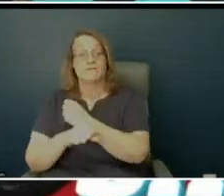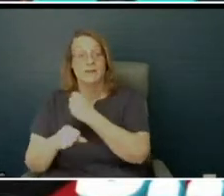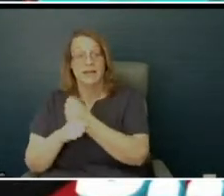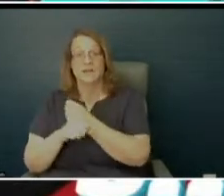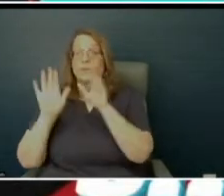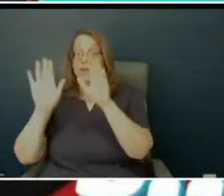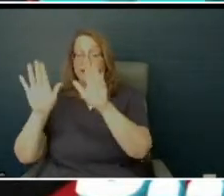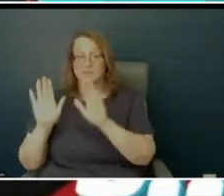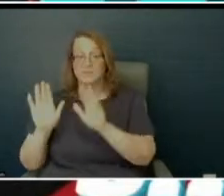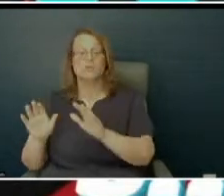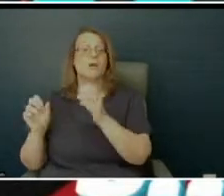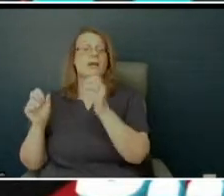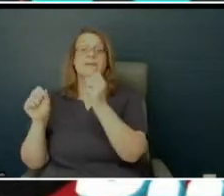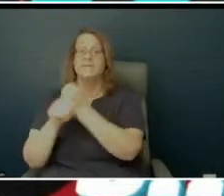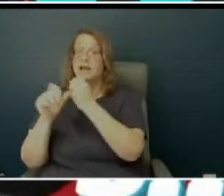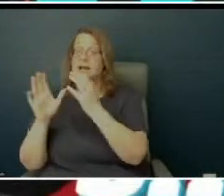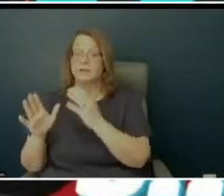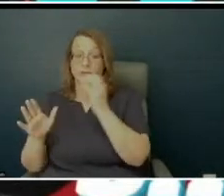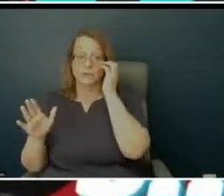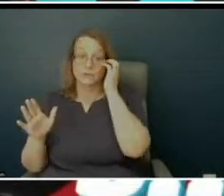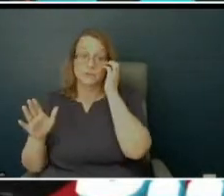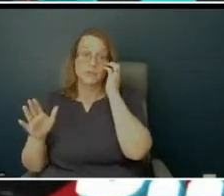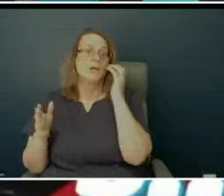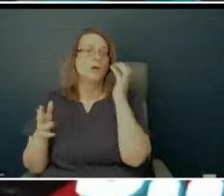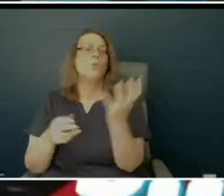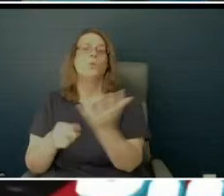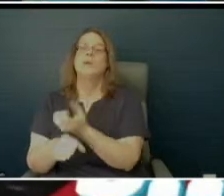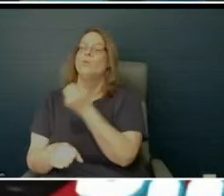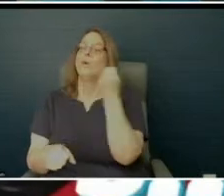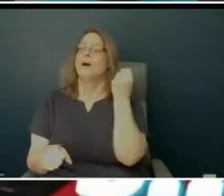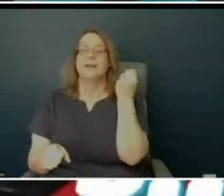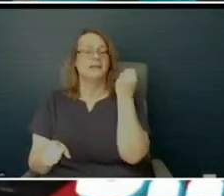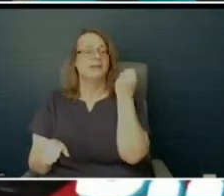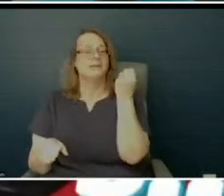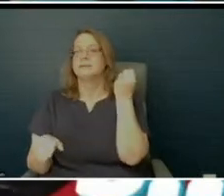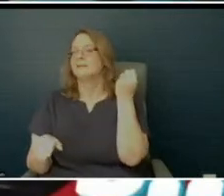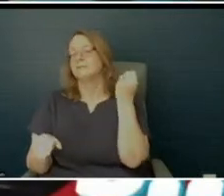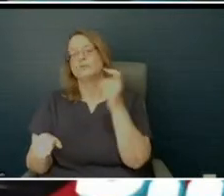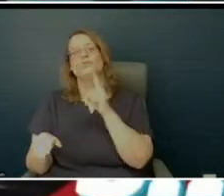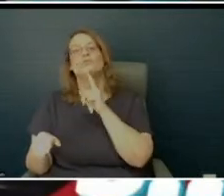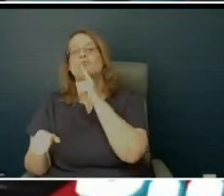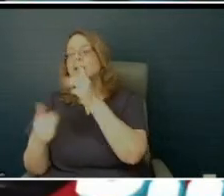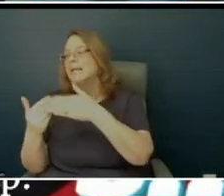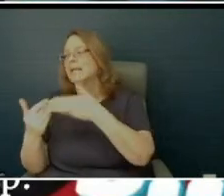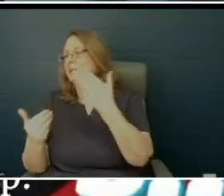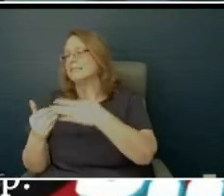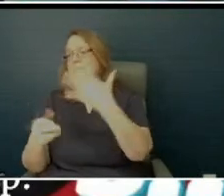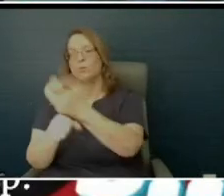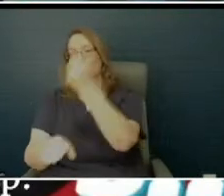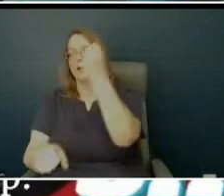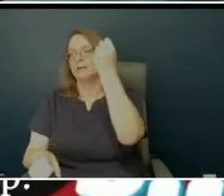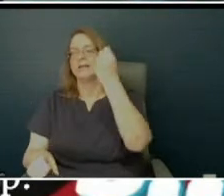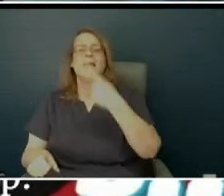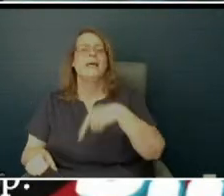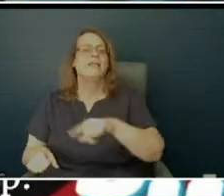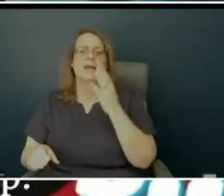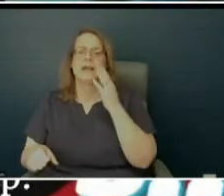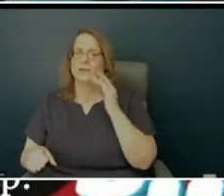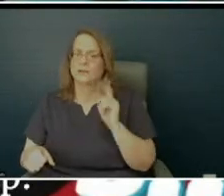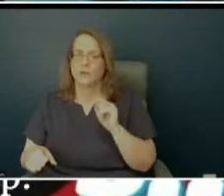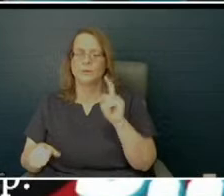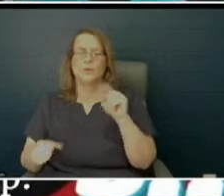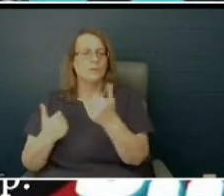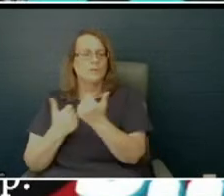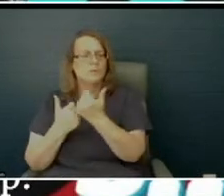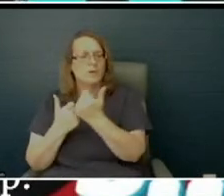fighters, but we won this in a landslide. They know it, and we need backing from like the Justice Department, and other